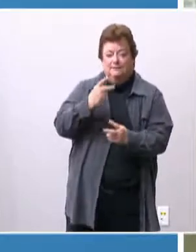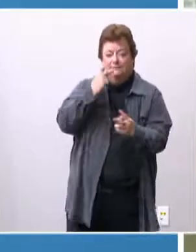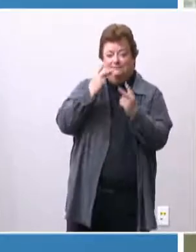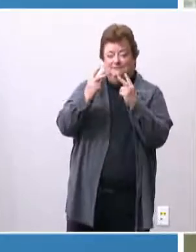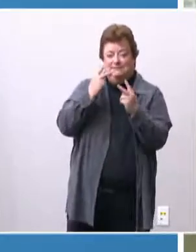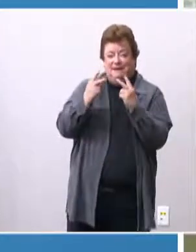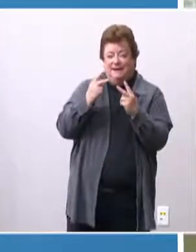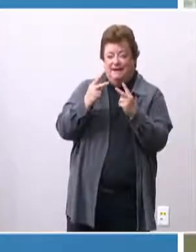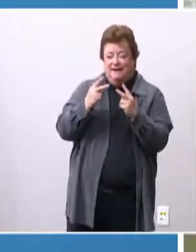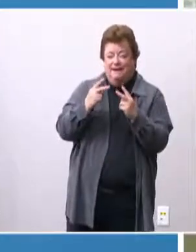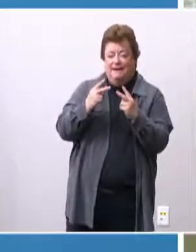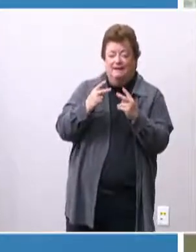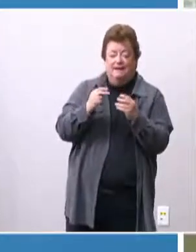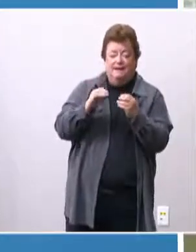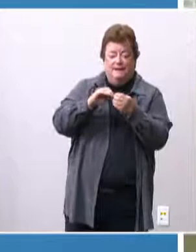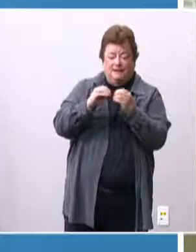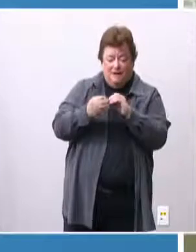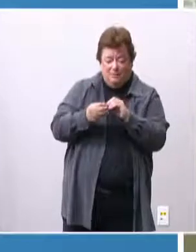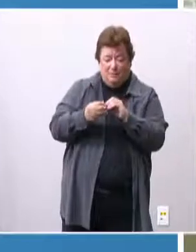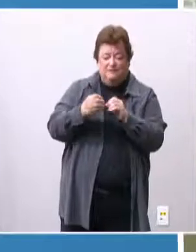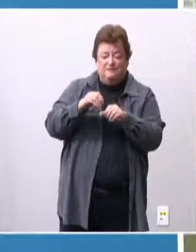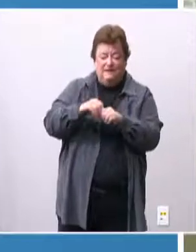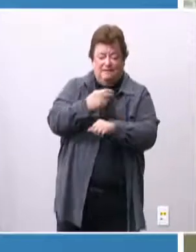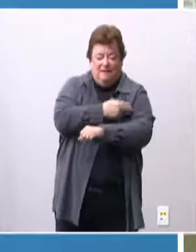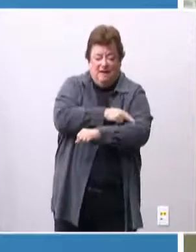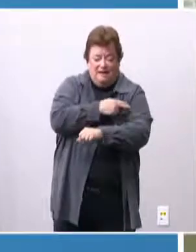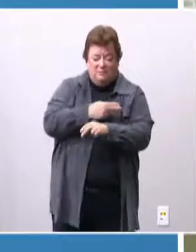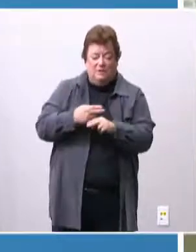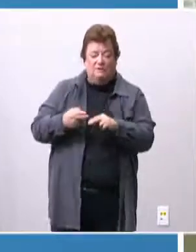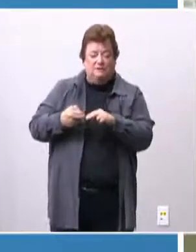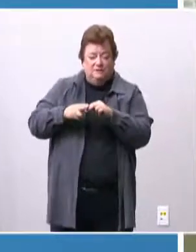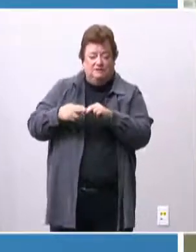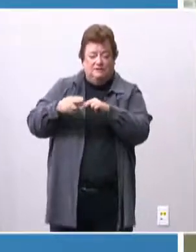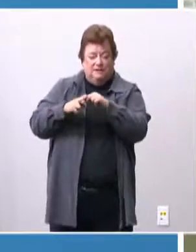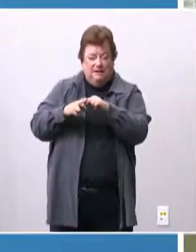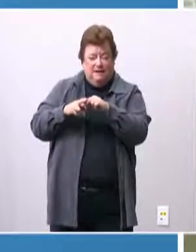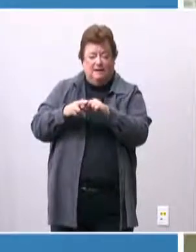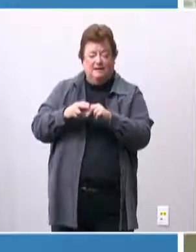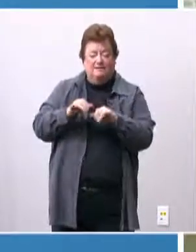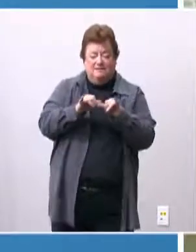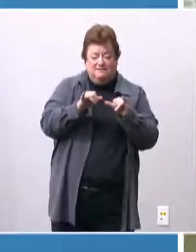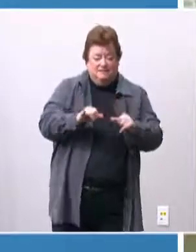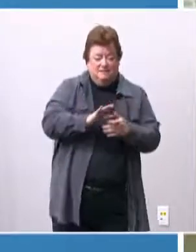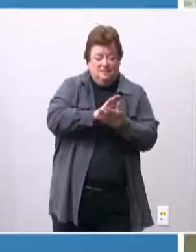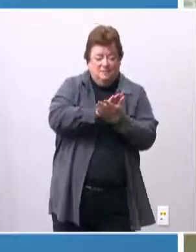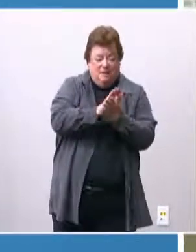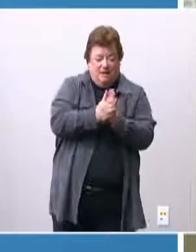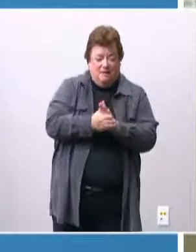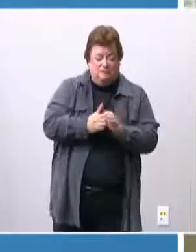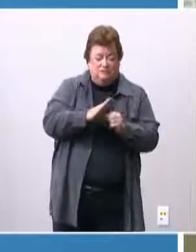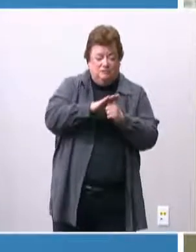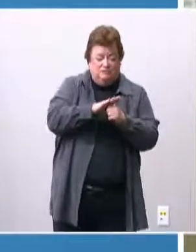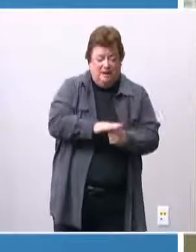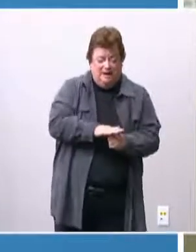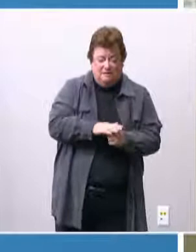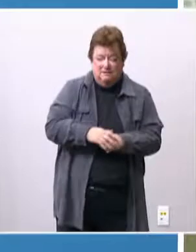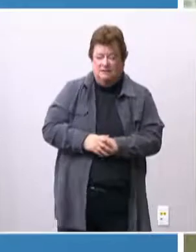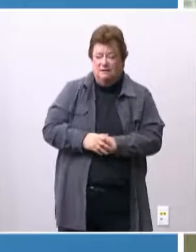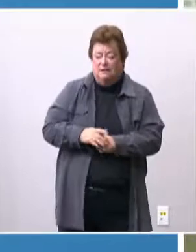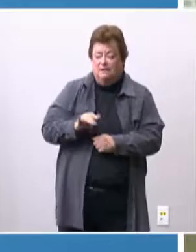a stable to increased number of hospitalizations that continue to strain the system. And then those